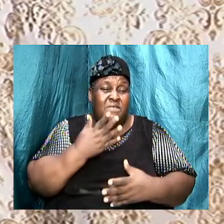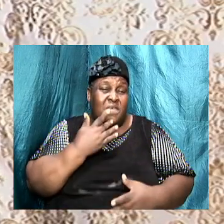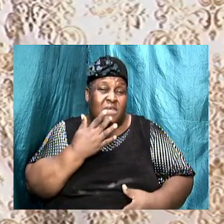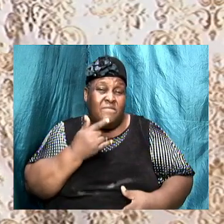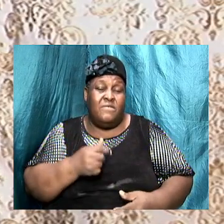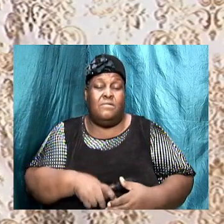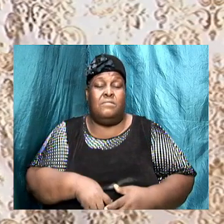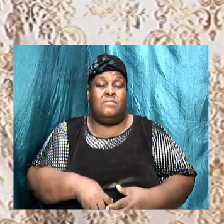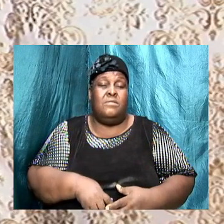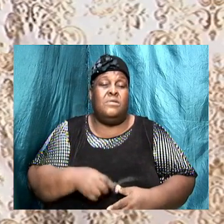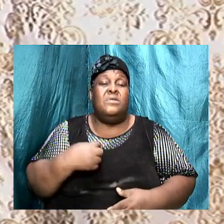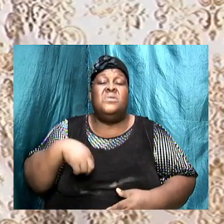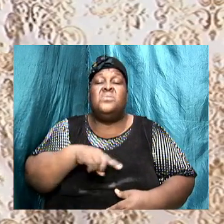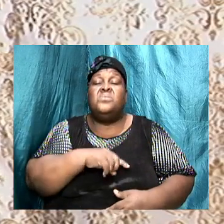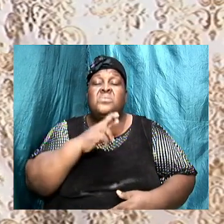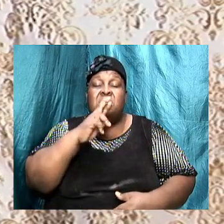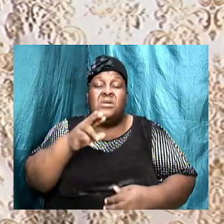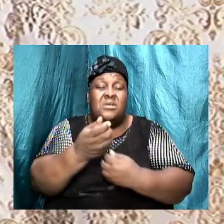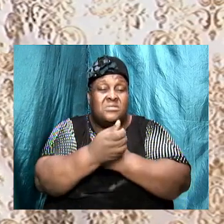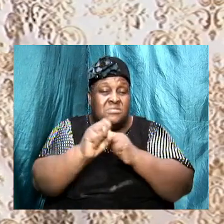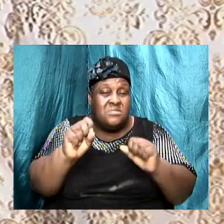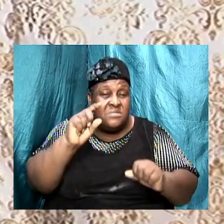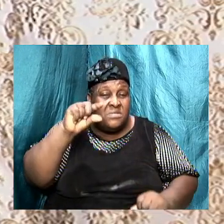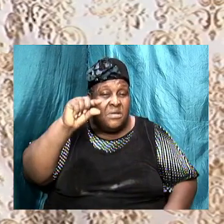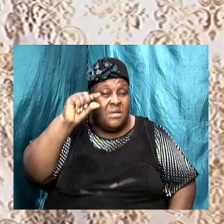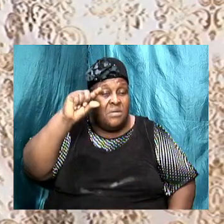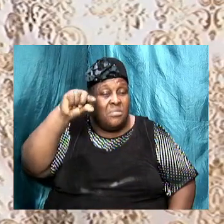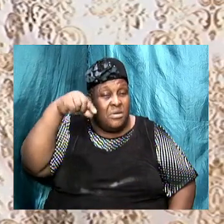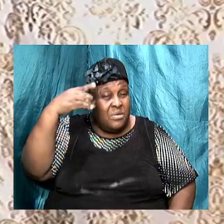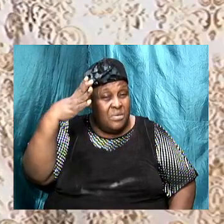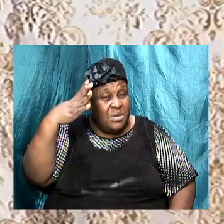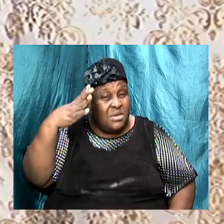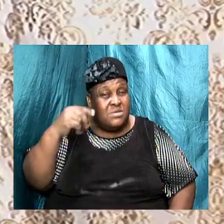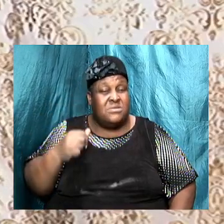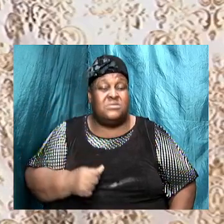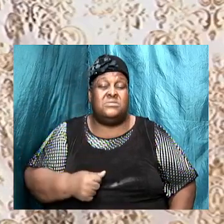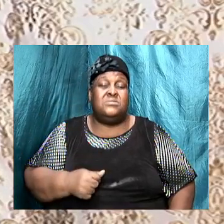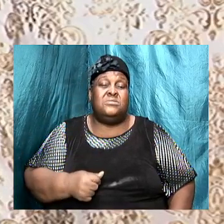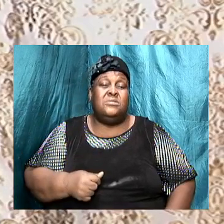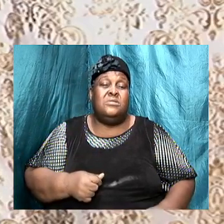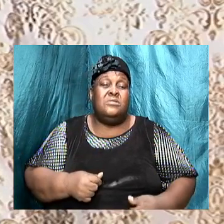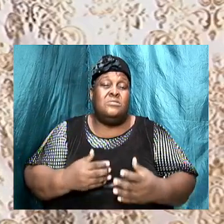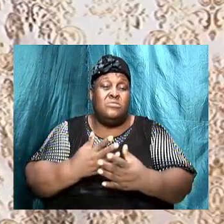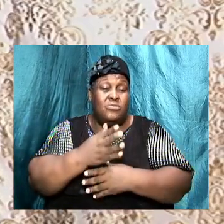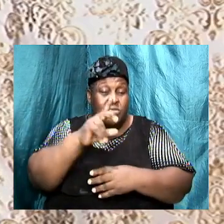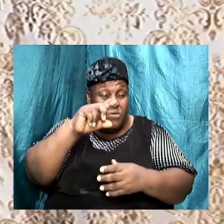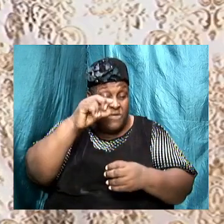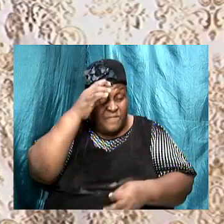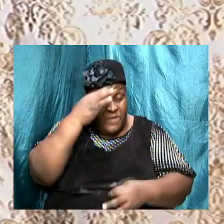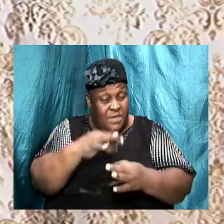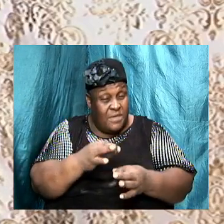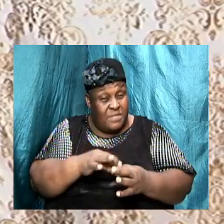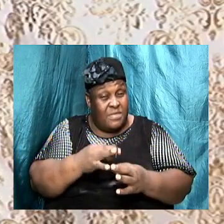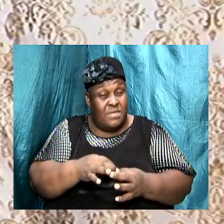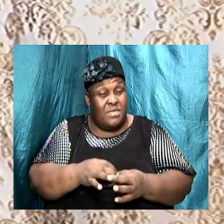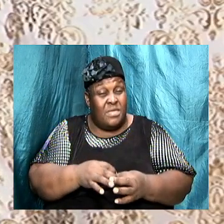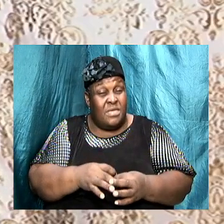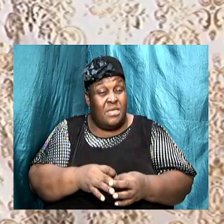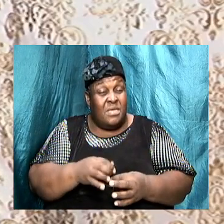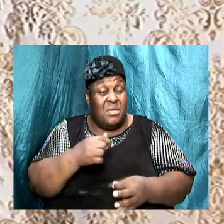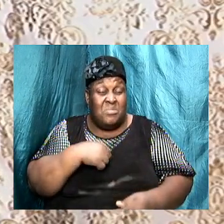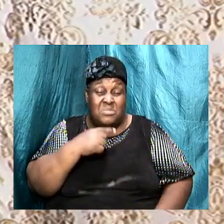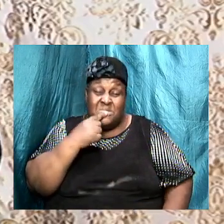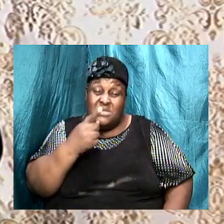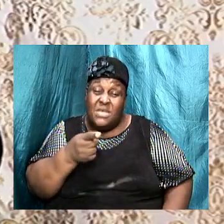are saved by grace, this unmerited favor, through faith. So in other words, it's like I've been